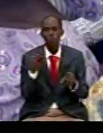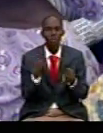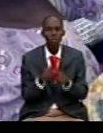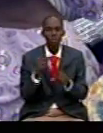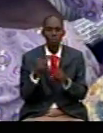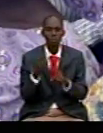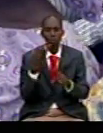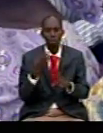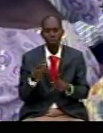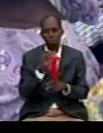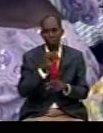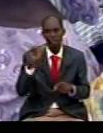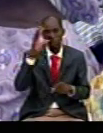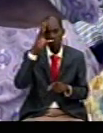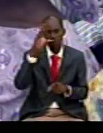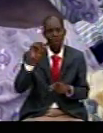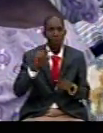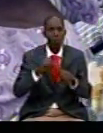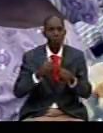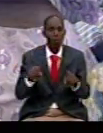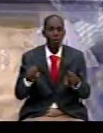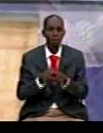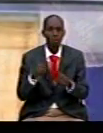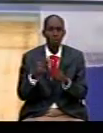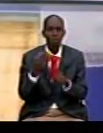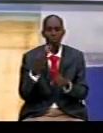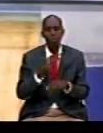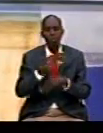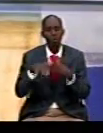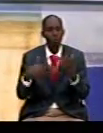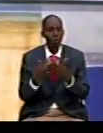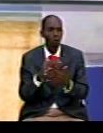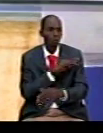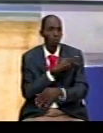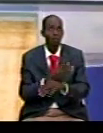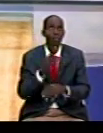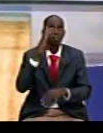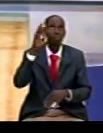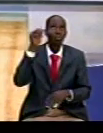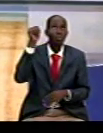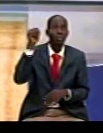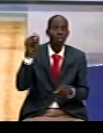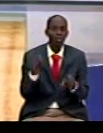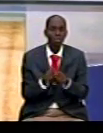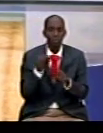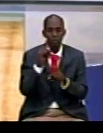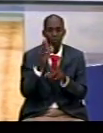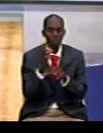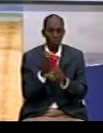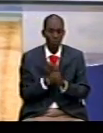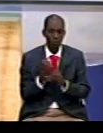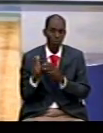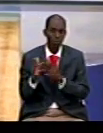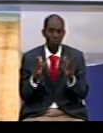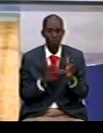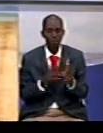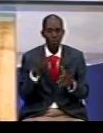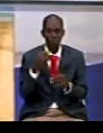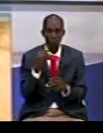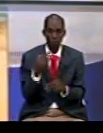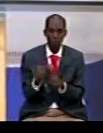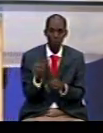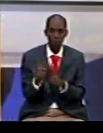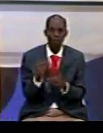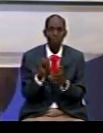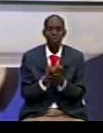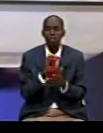of a man, but the Word of the Almighty God himself. And as you receive Jesus, the Word that